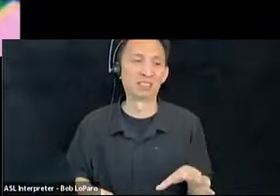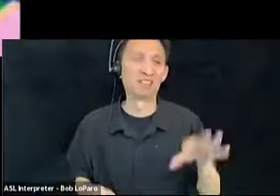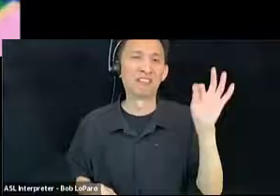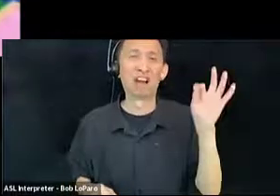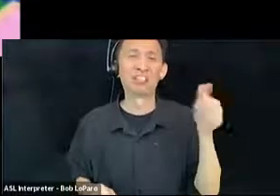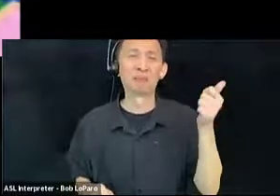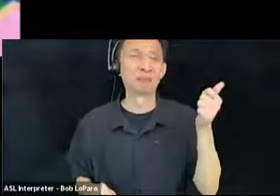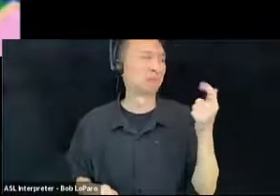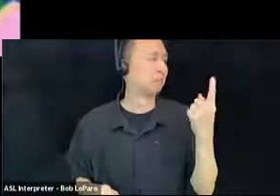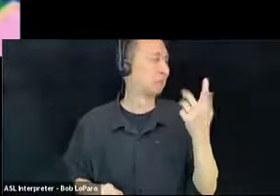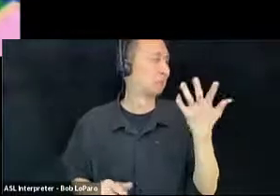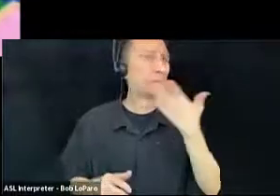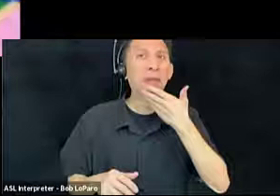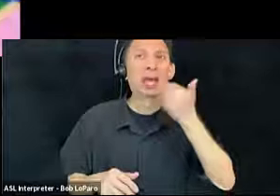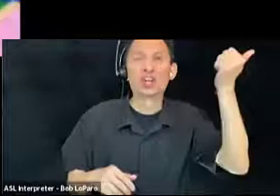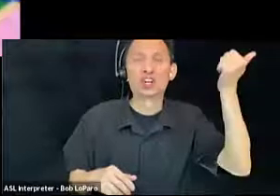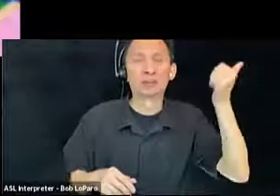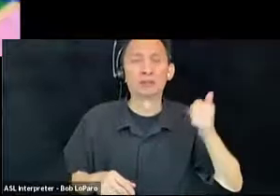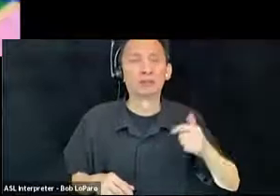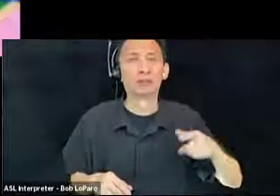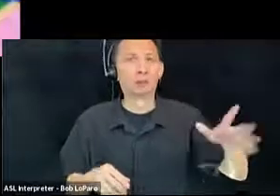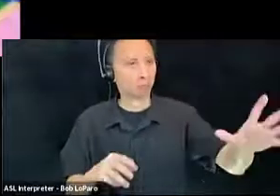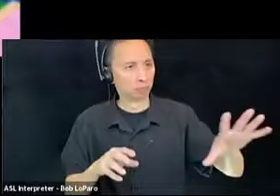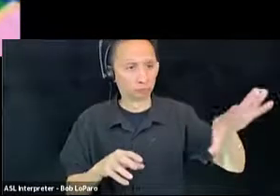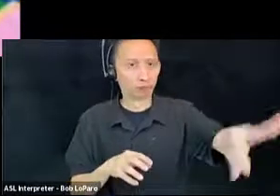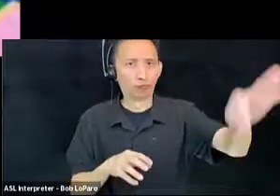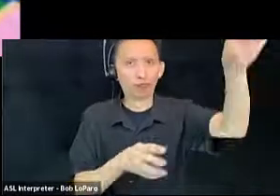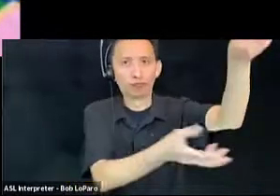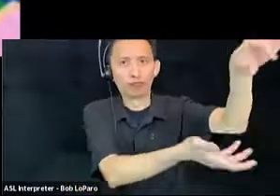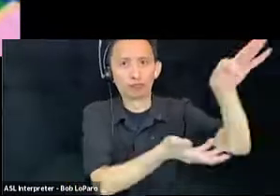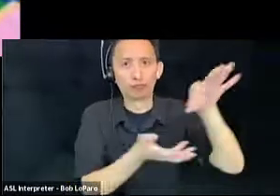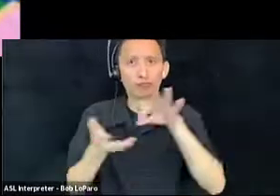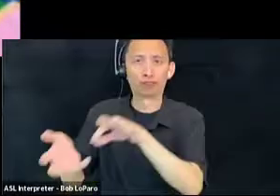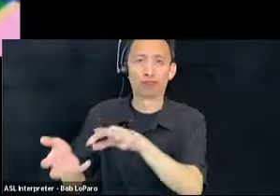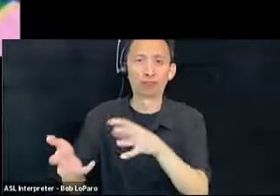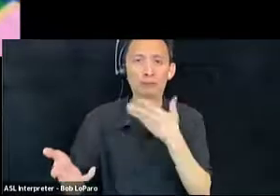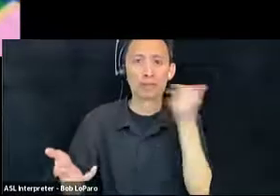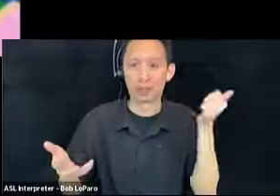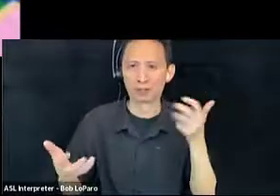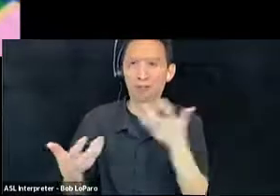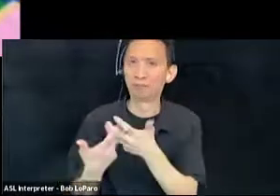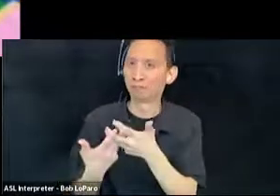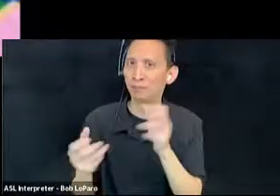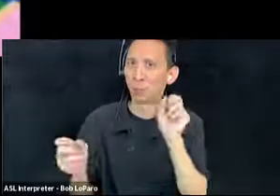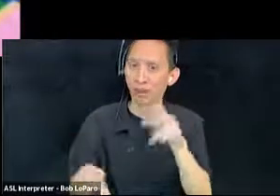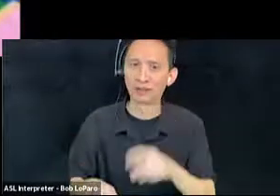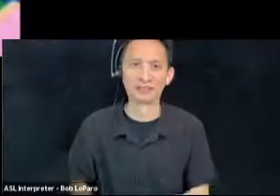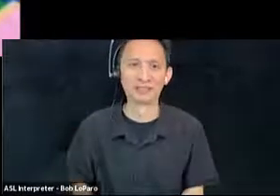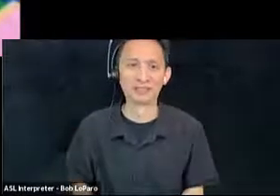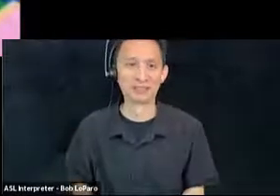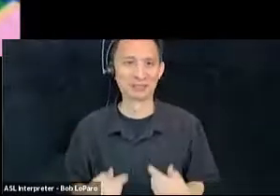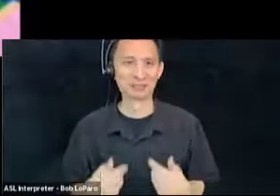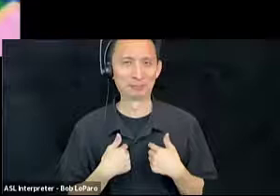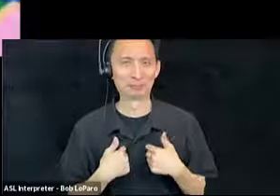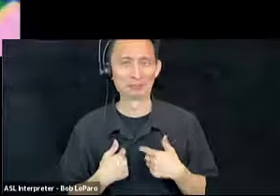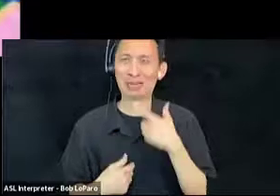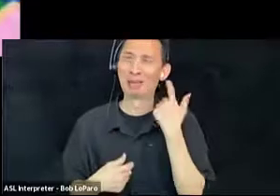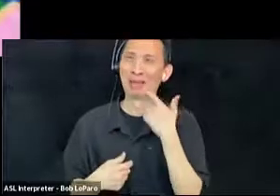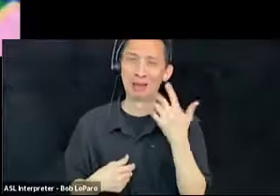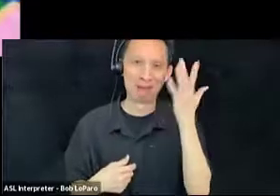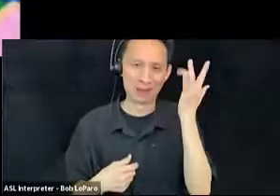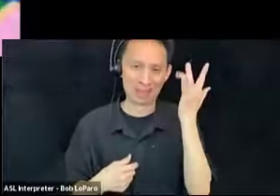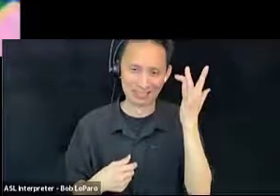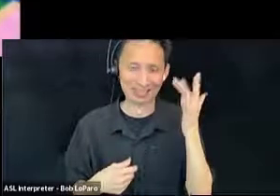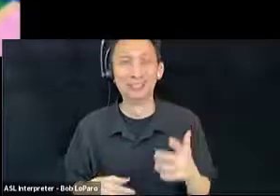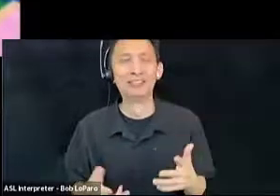feel is a better fit for an activity, and that's okay. They may start, I always laugh, I always say, you know, a kid is really